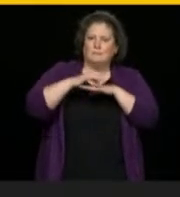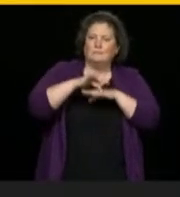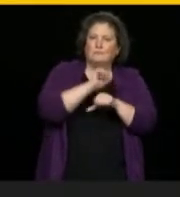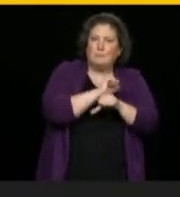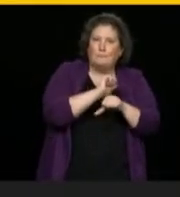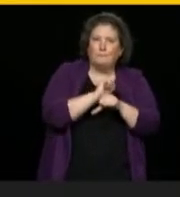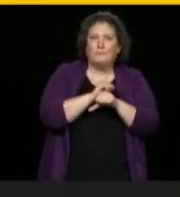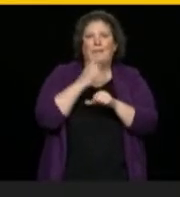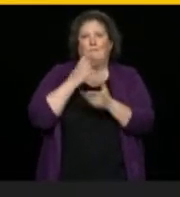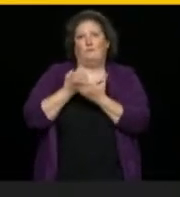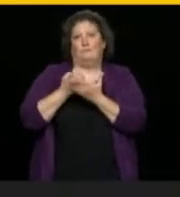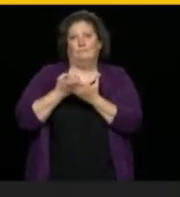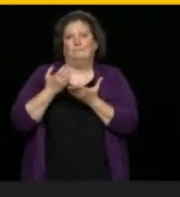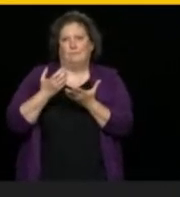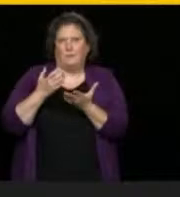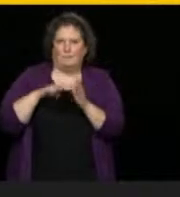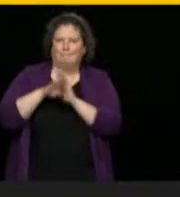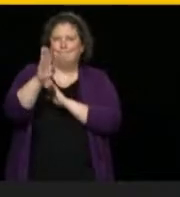press conference.